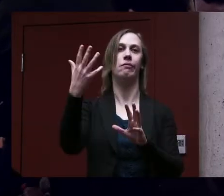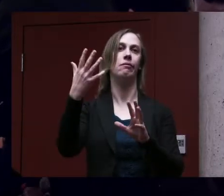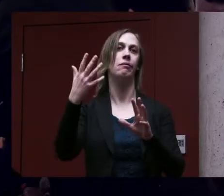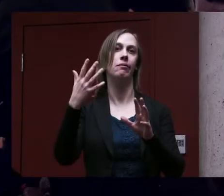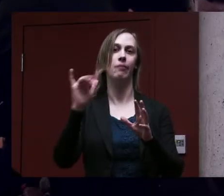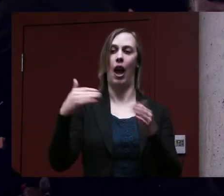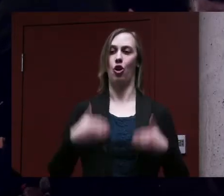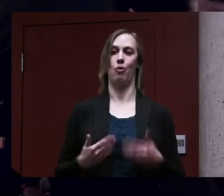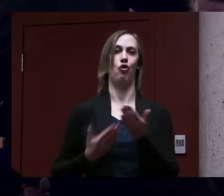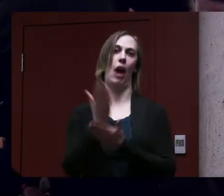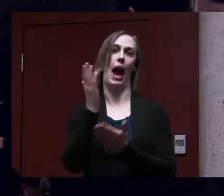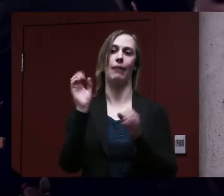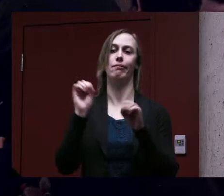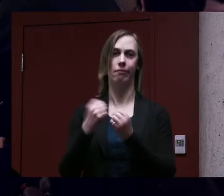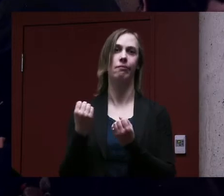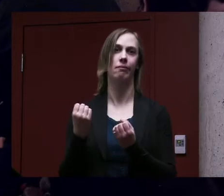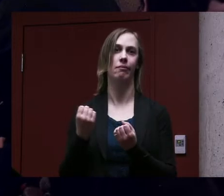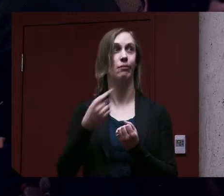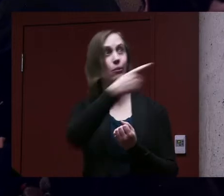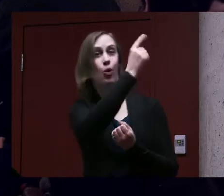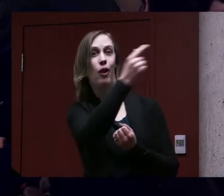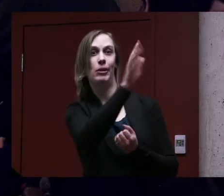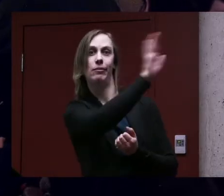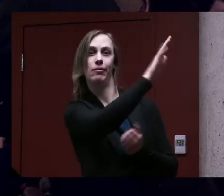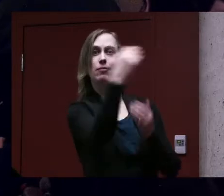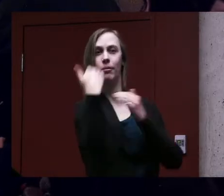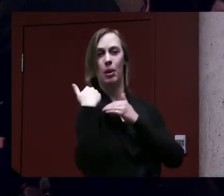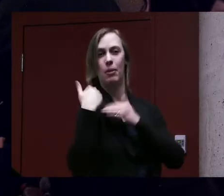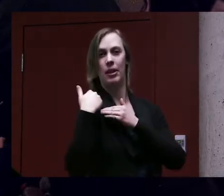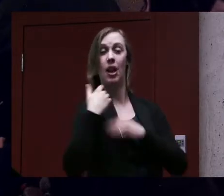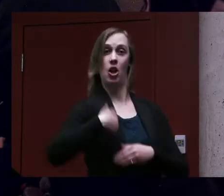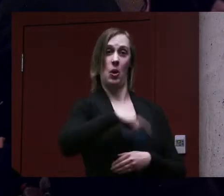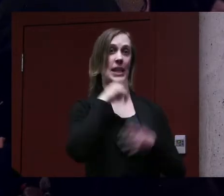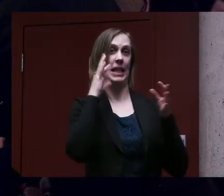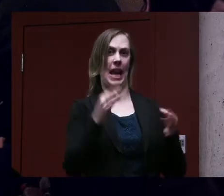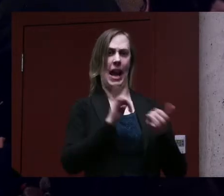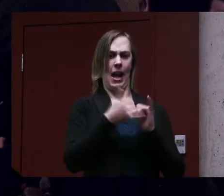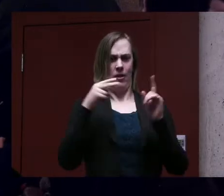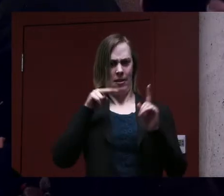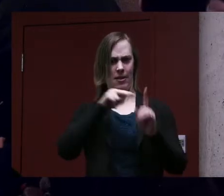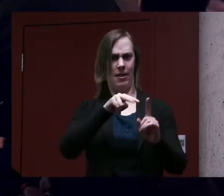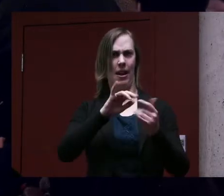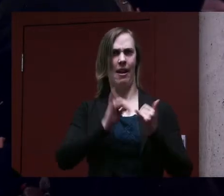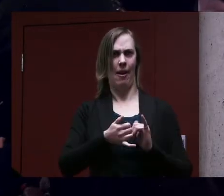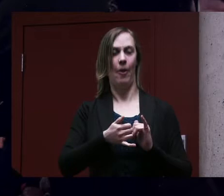kind of framed the case of exclusion and segregation based on this notion